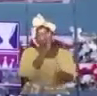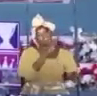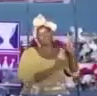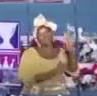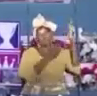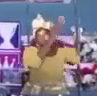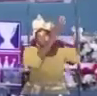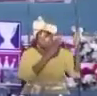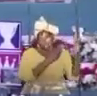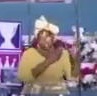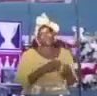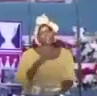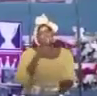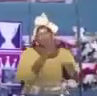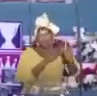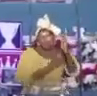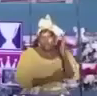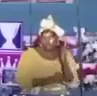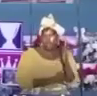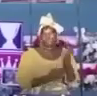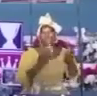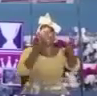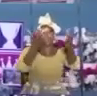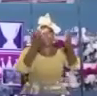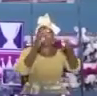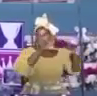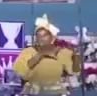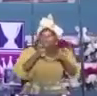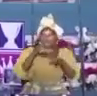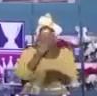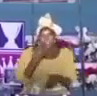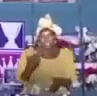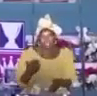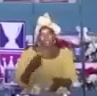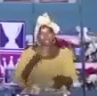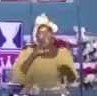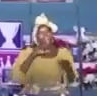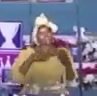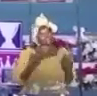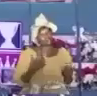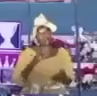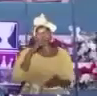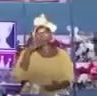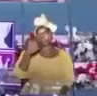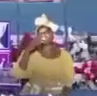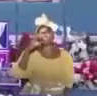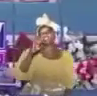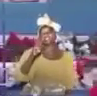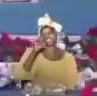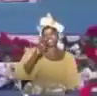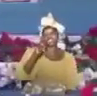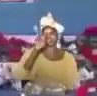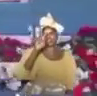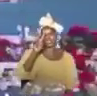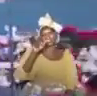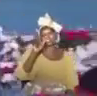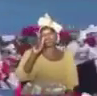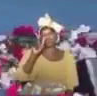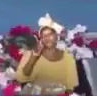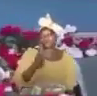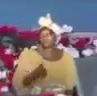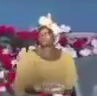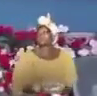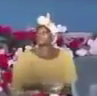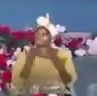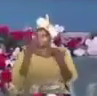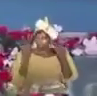never does anything that is outside of what he has said. Please give us Genesis 21 and verse 1. I want us to shout it. Is